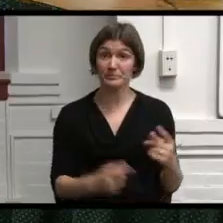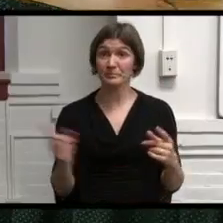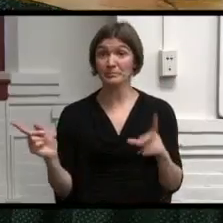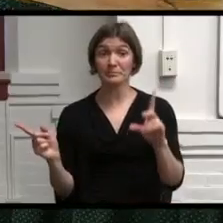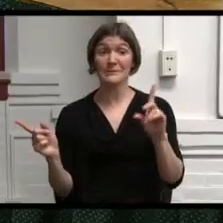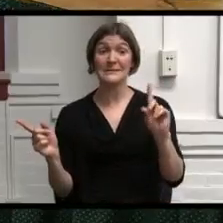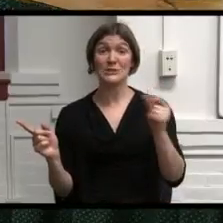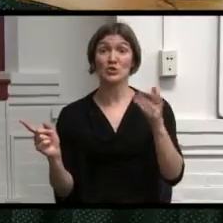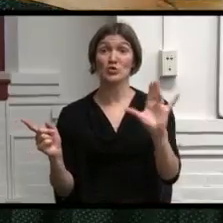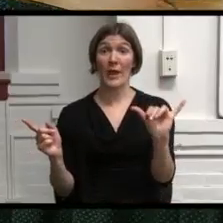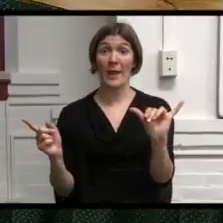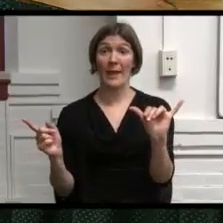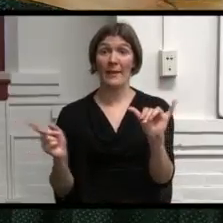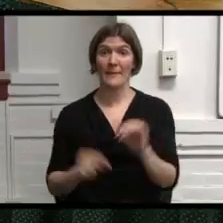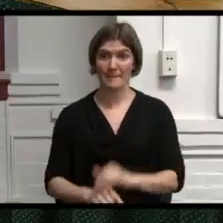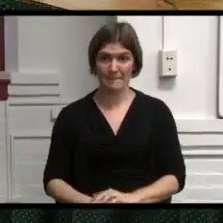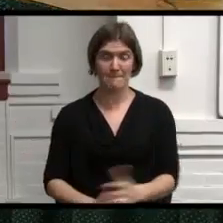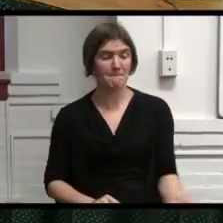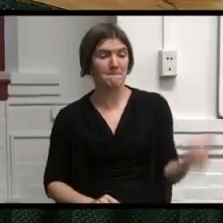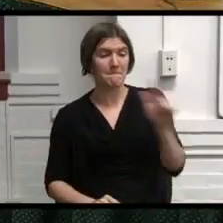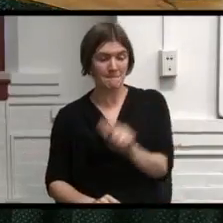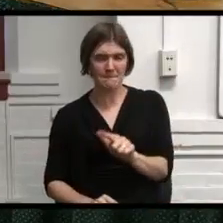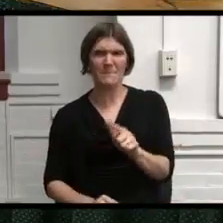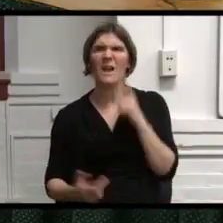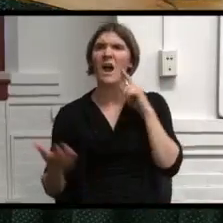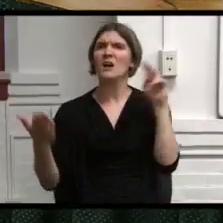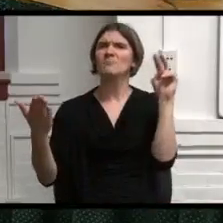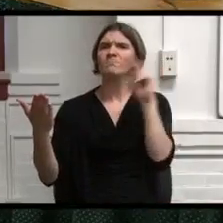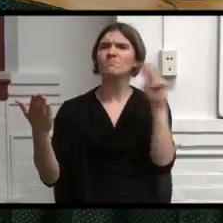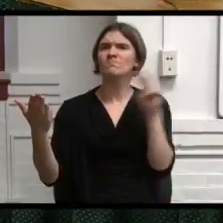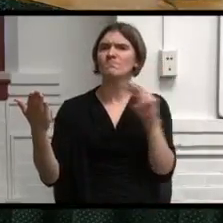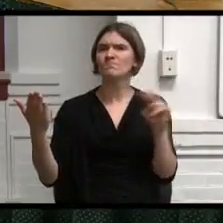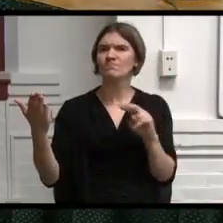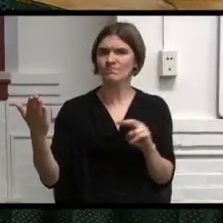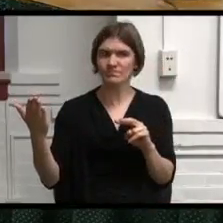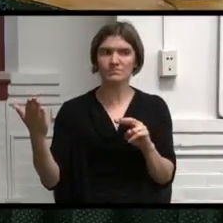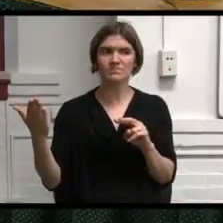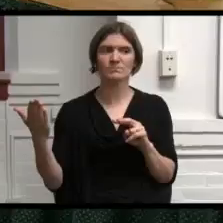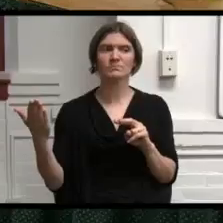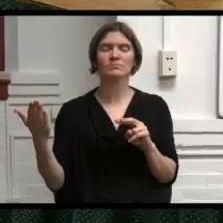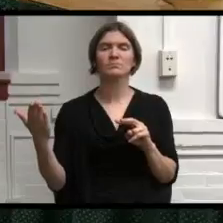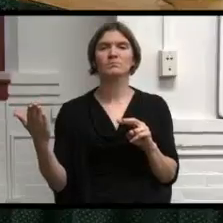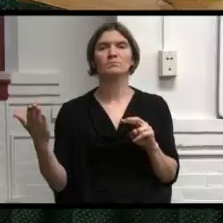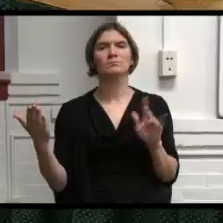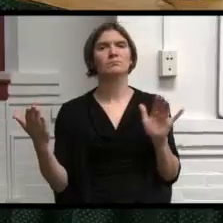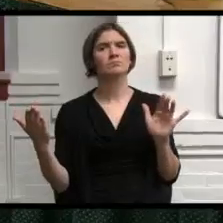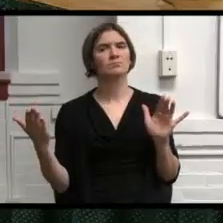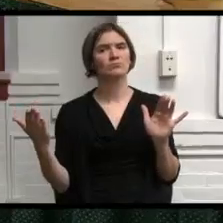Dick? In the documents, John,